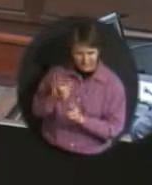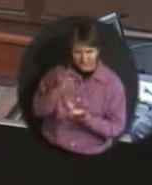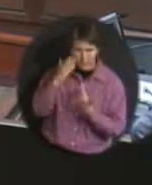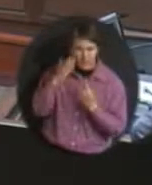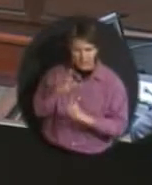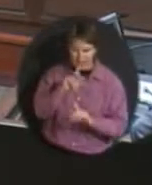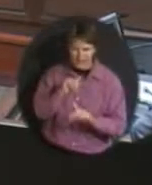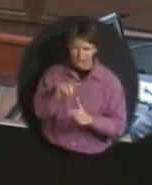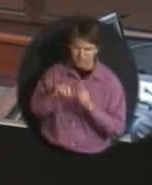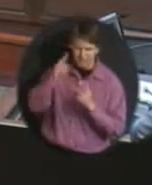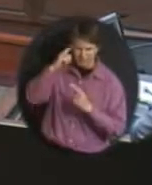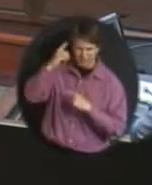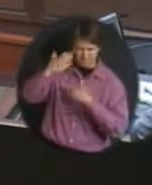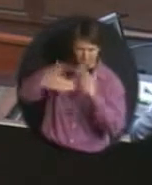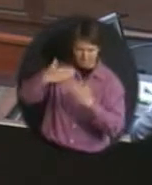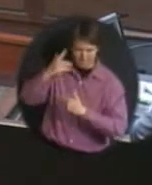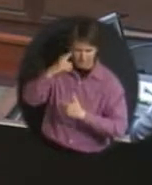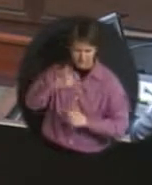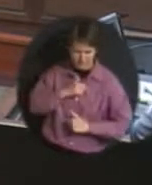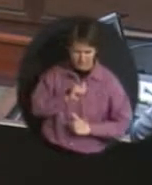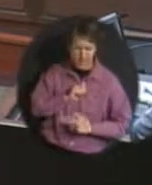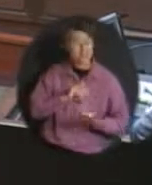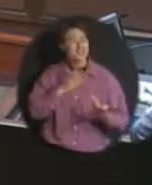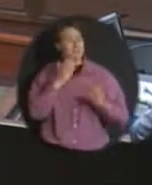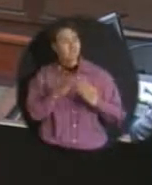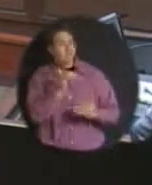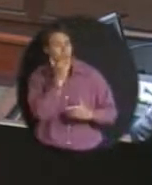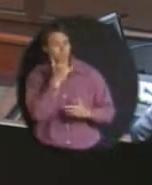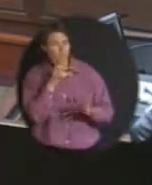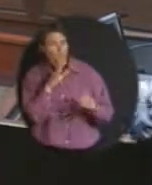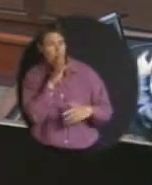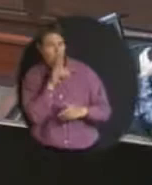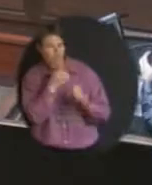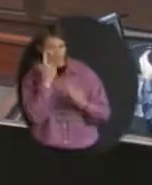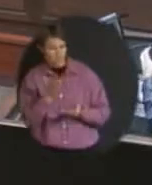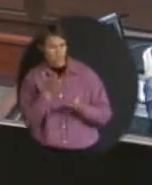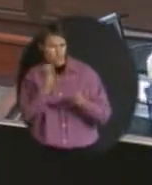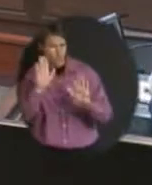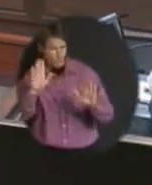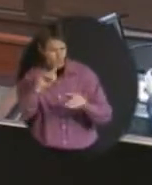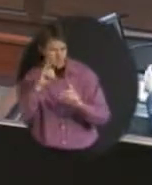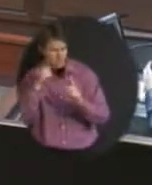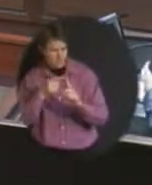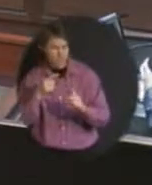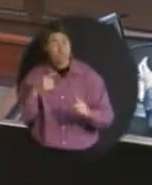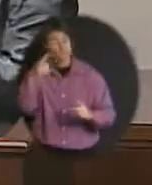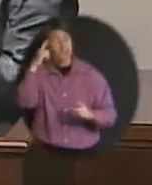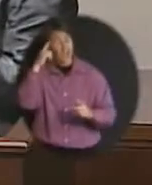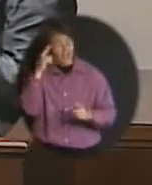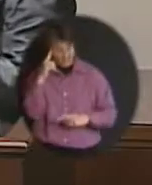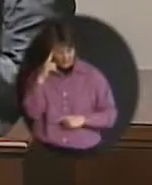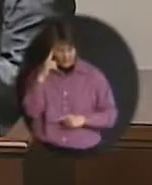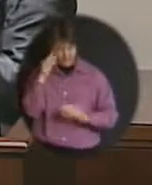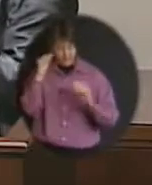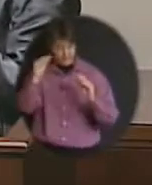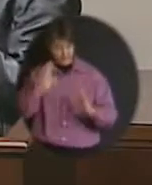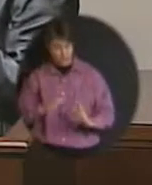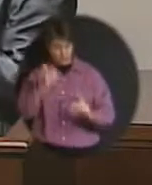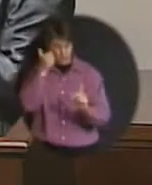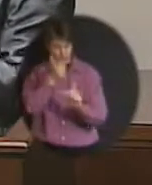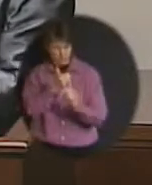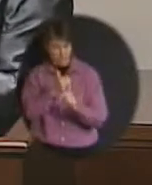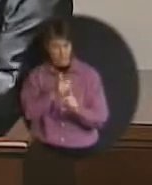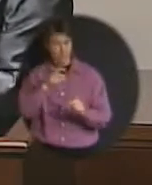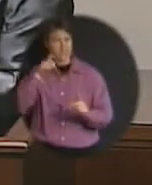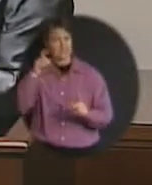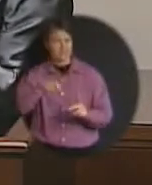just a thought process that and I may have misspoke there a little bit, because you bring up a great point. I think teachers will need to have an